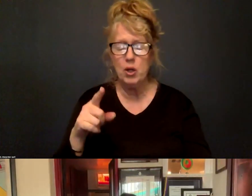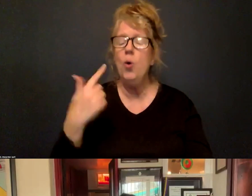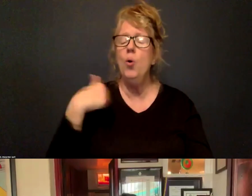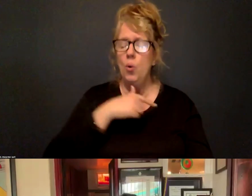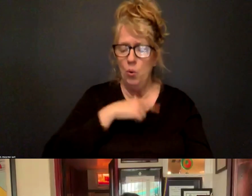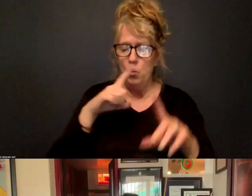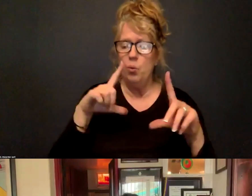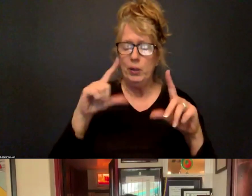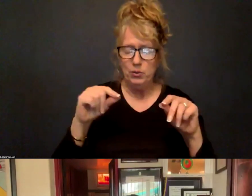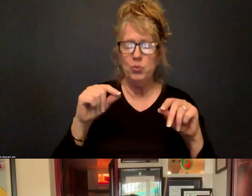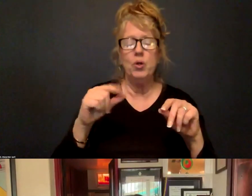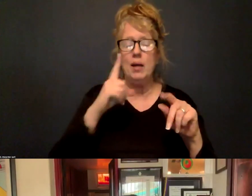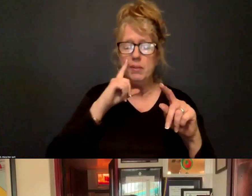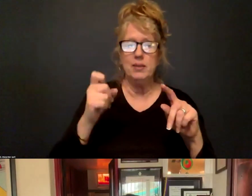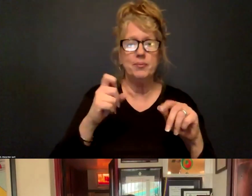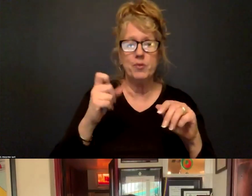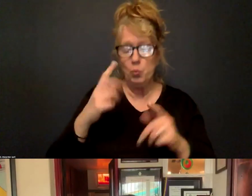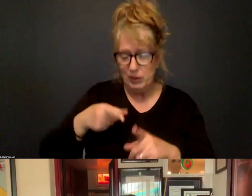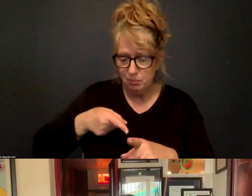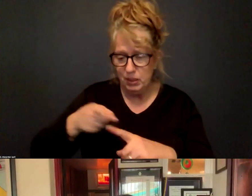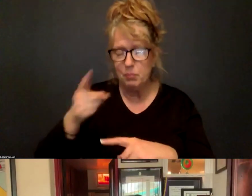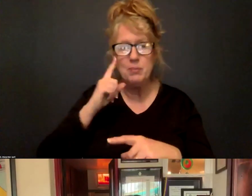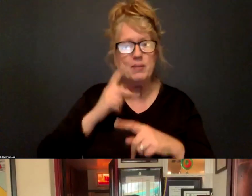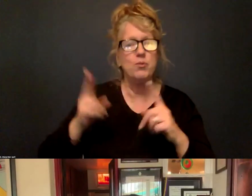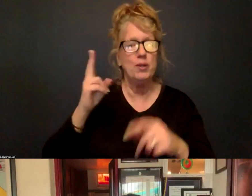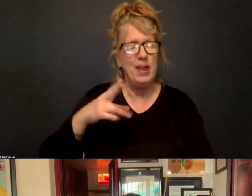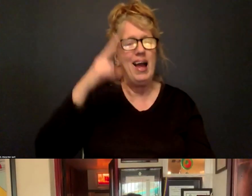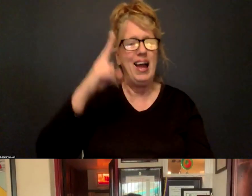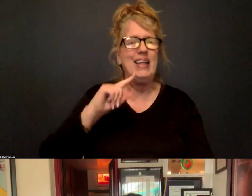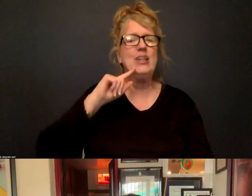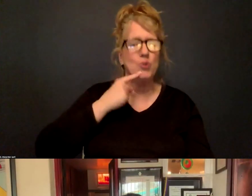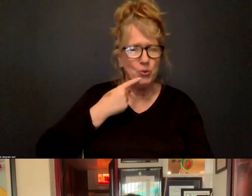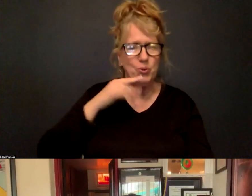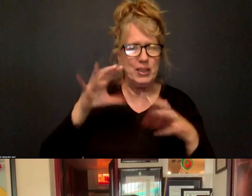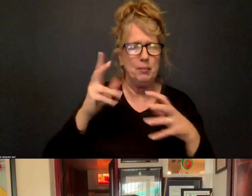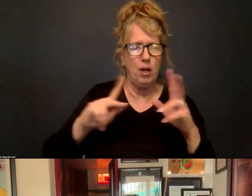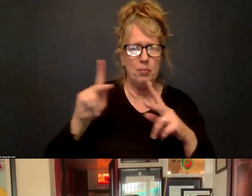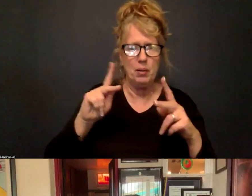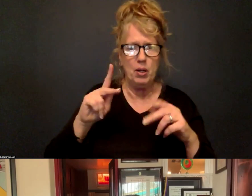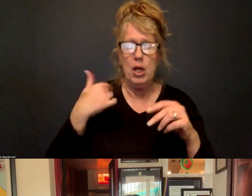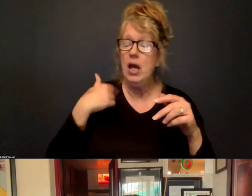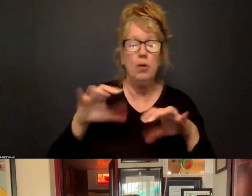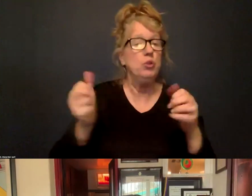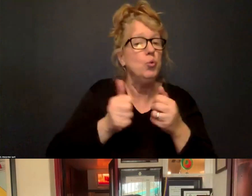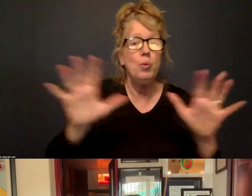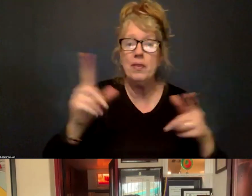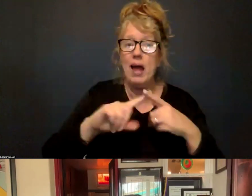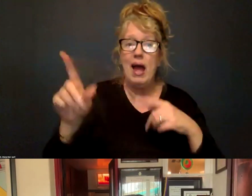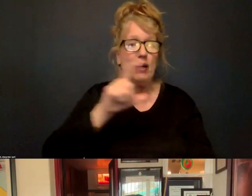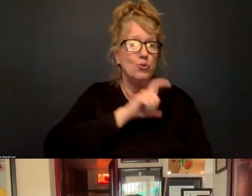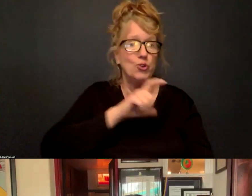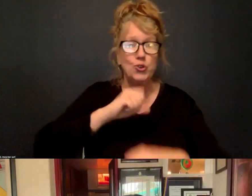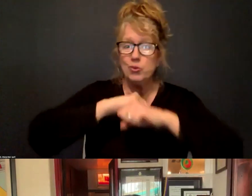do, we at Connections really specialize in this high acuity population. That's kind of our thing, and we do it without security guards. And when we talk to people around